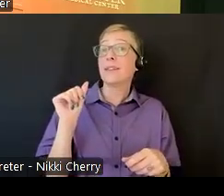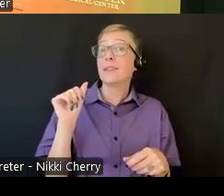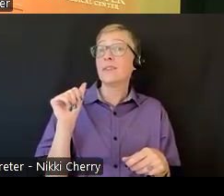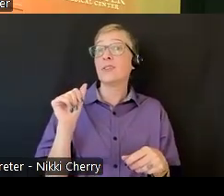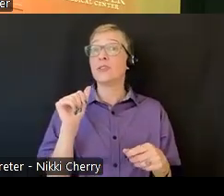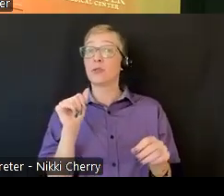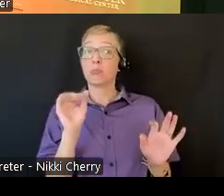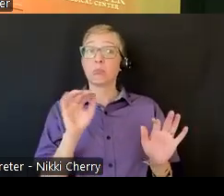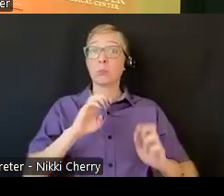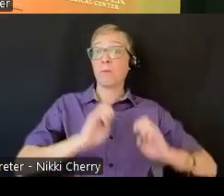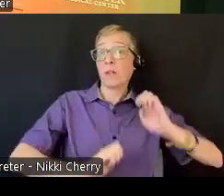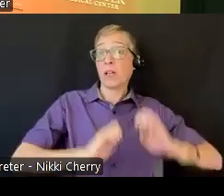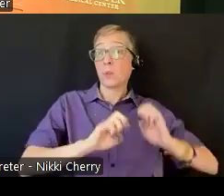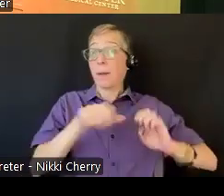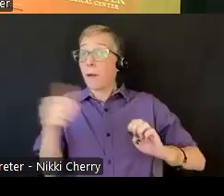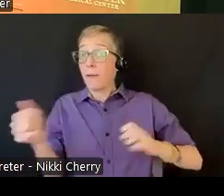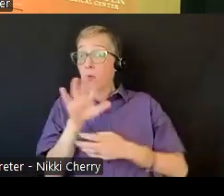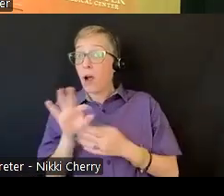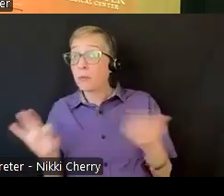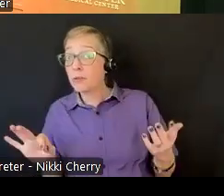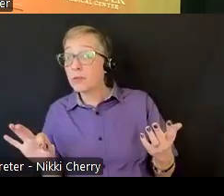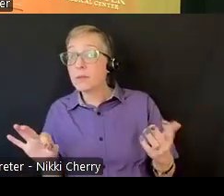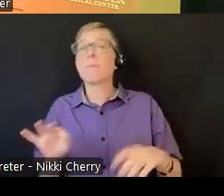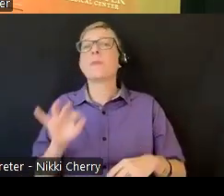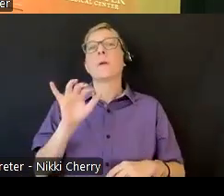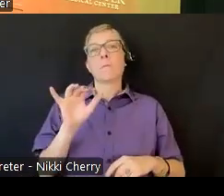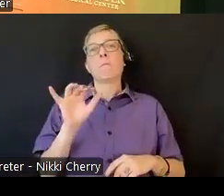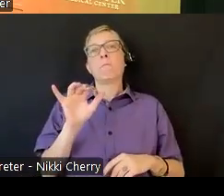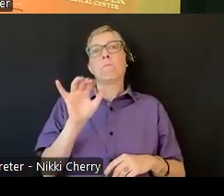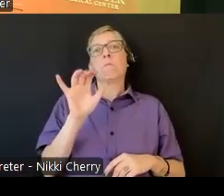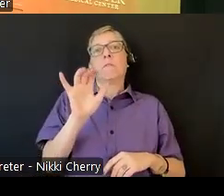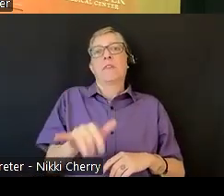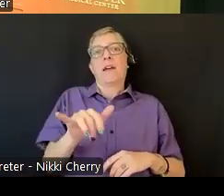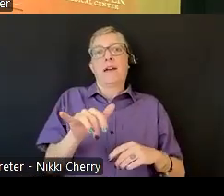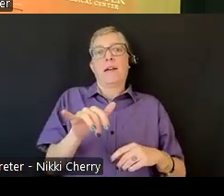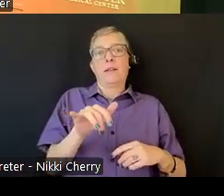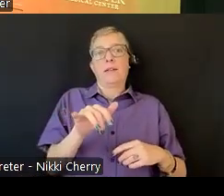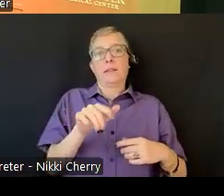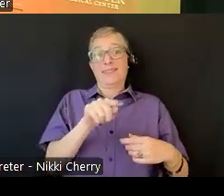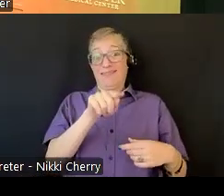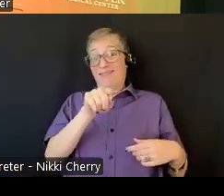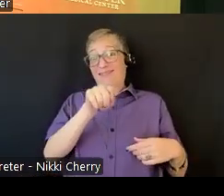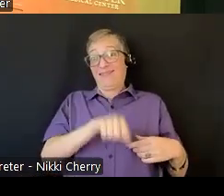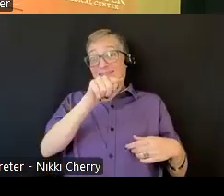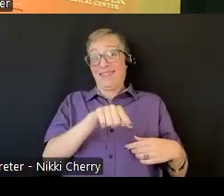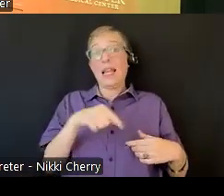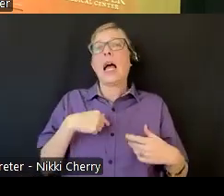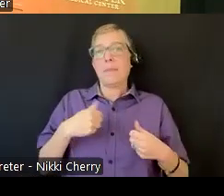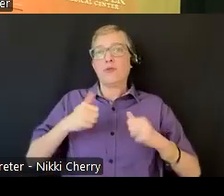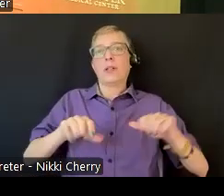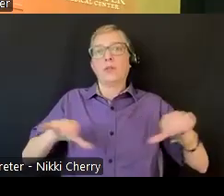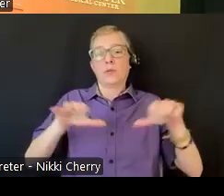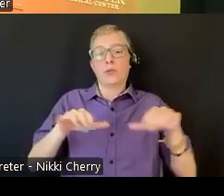alternative? And that's the exercise that I'm trying to go through with my associate chairs and division chiefs soon to